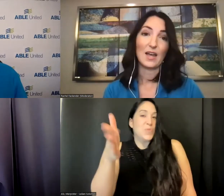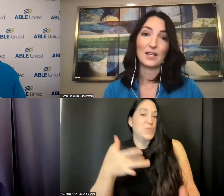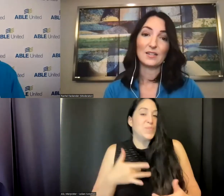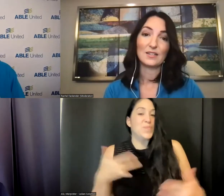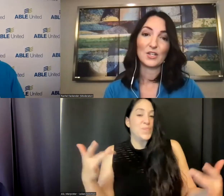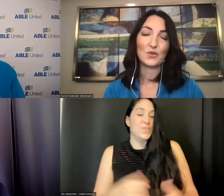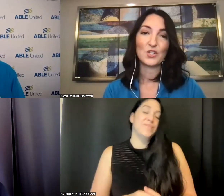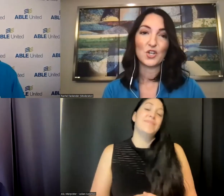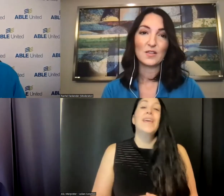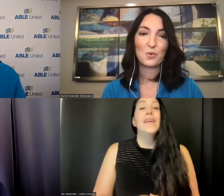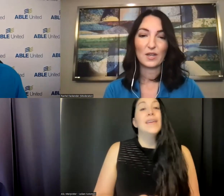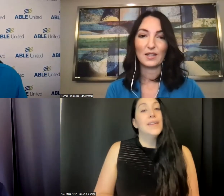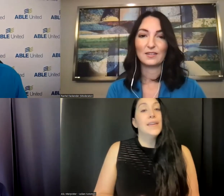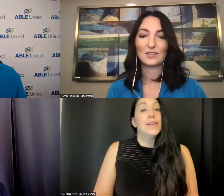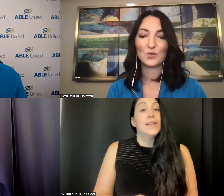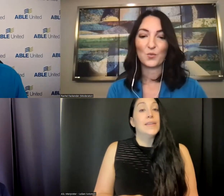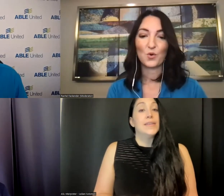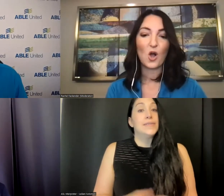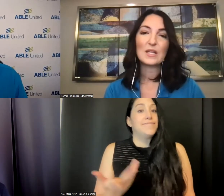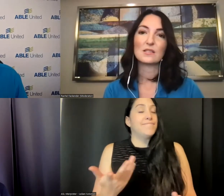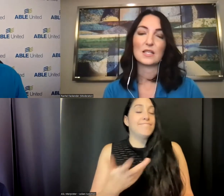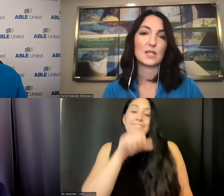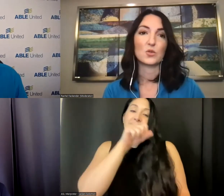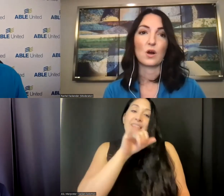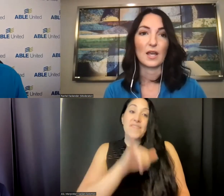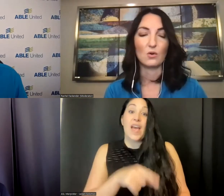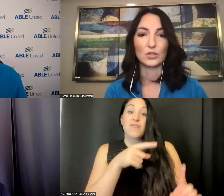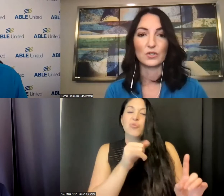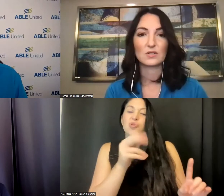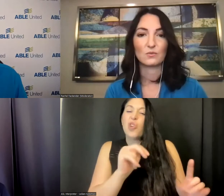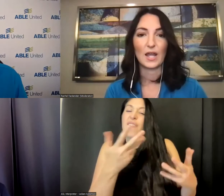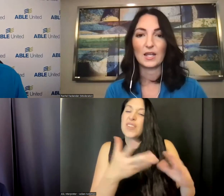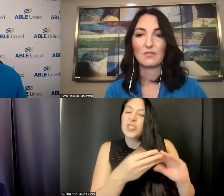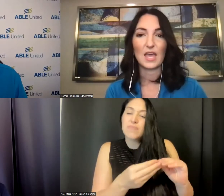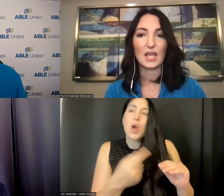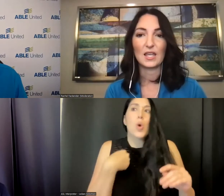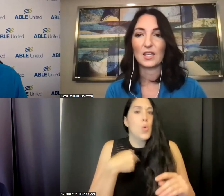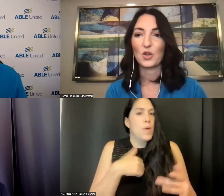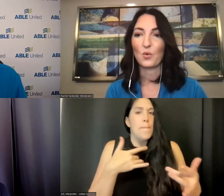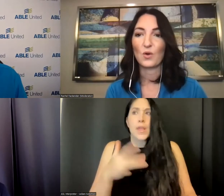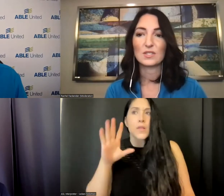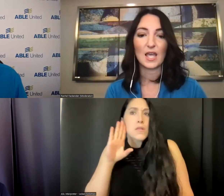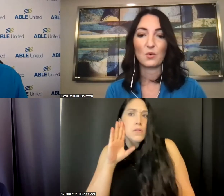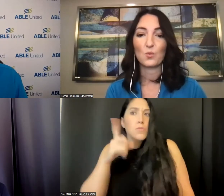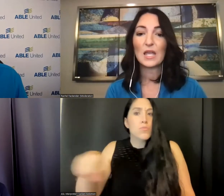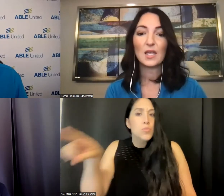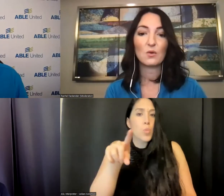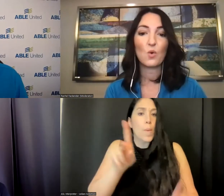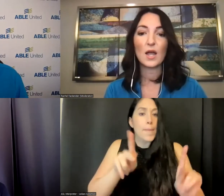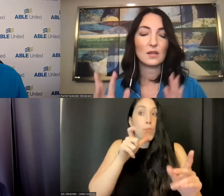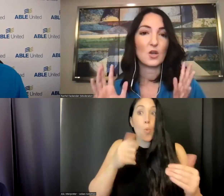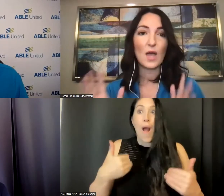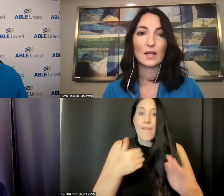Love that. And, you know, to John's point, we're always listening to our account holders, right? If they, you know, say